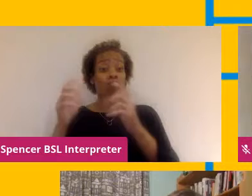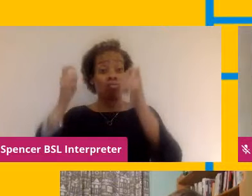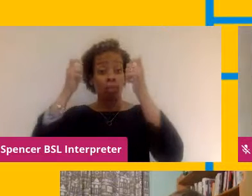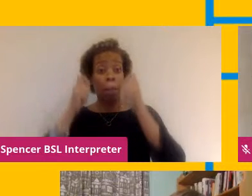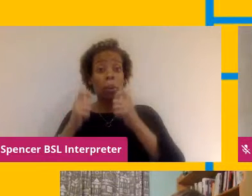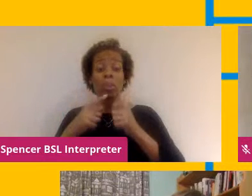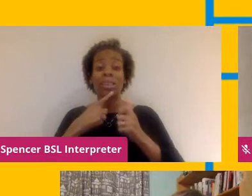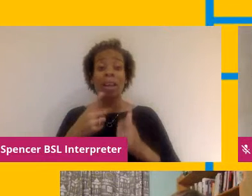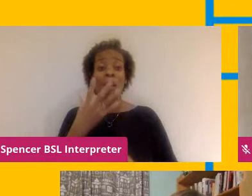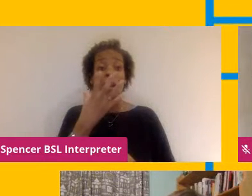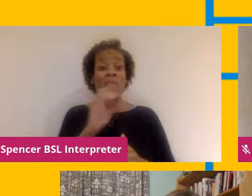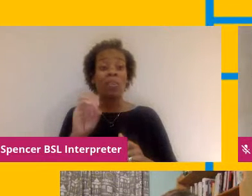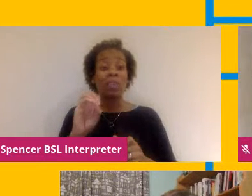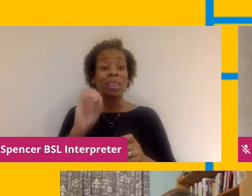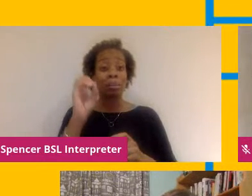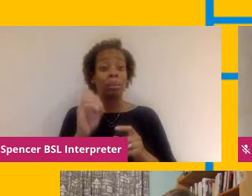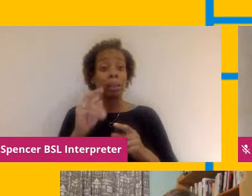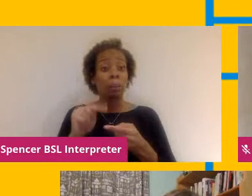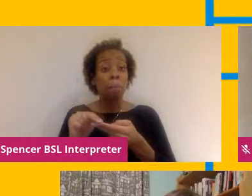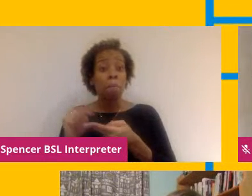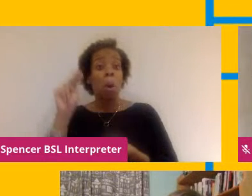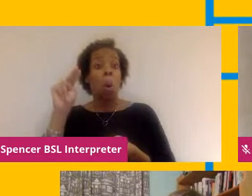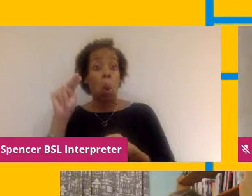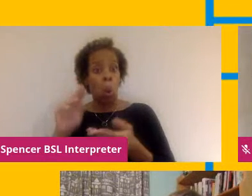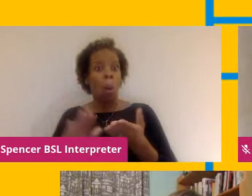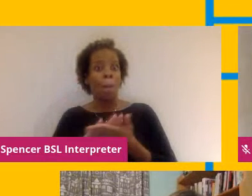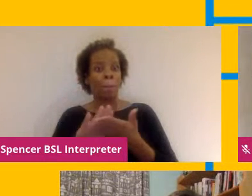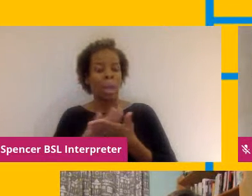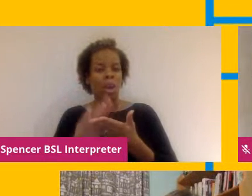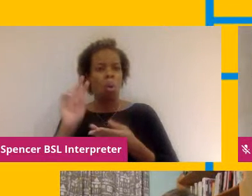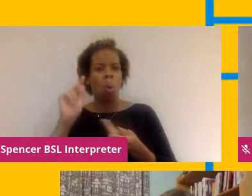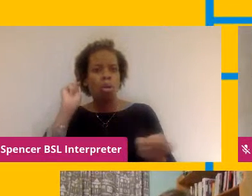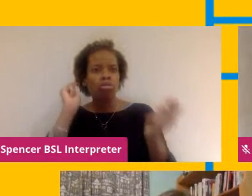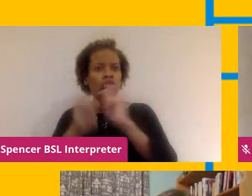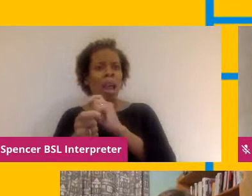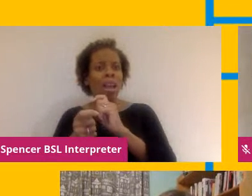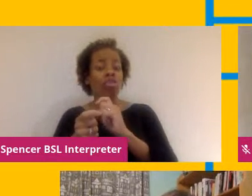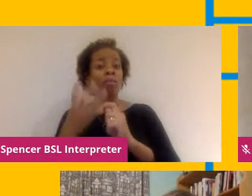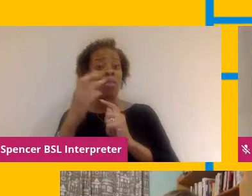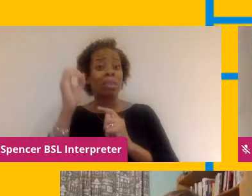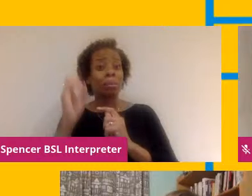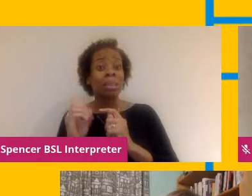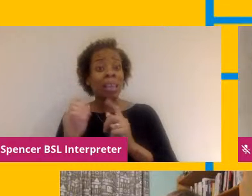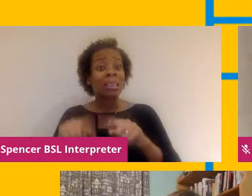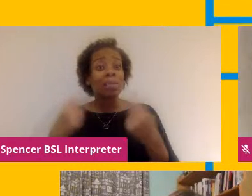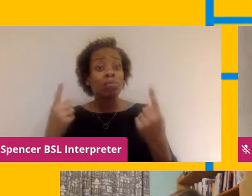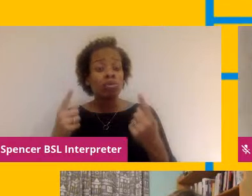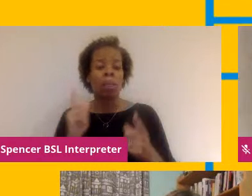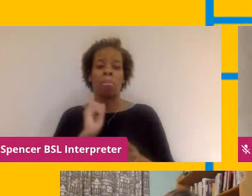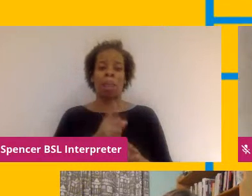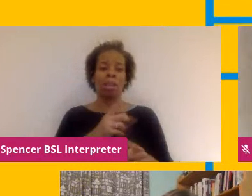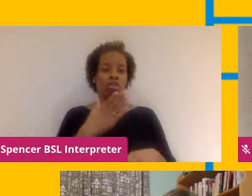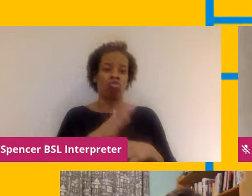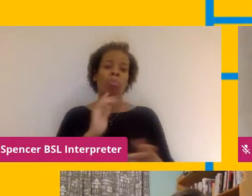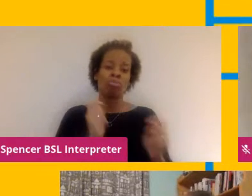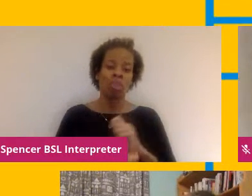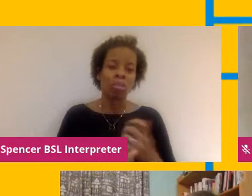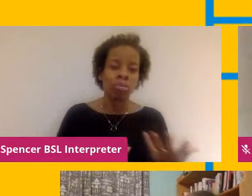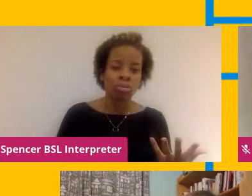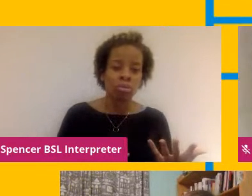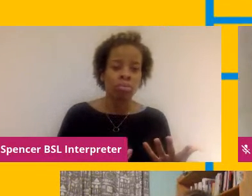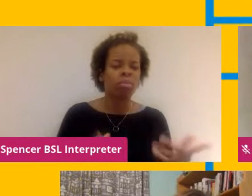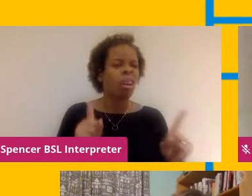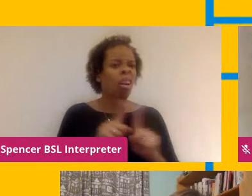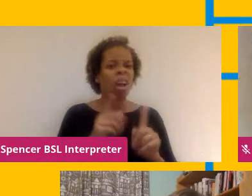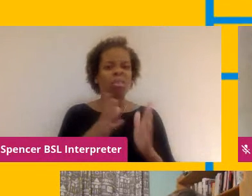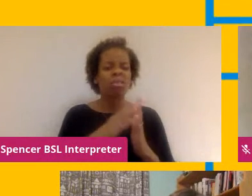plus change to a job means it's a substantial change to that job. There's other things that would affect that in individual circumstances. So, for example, the relocation